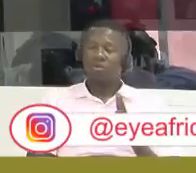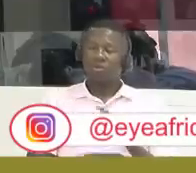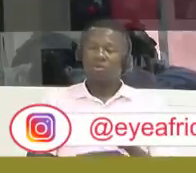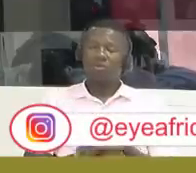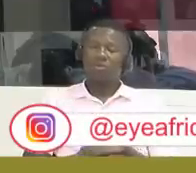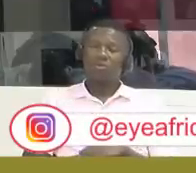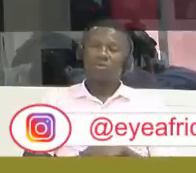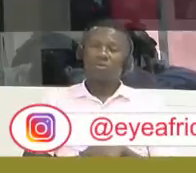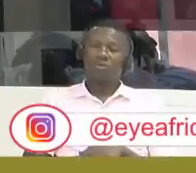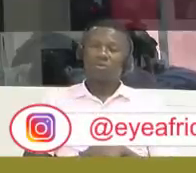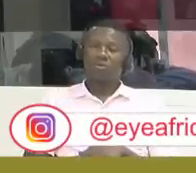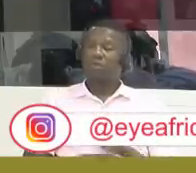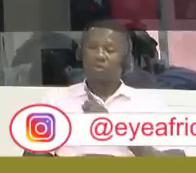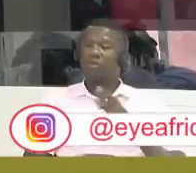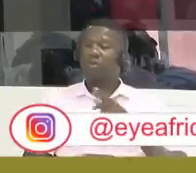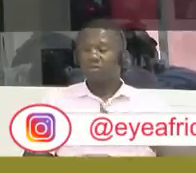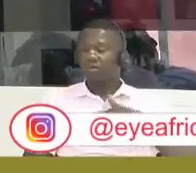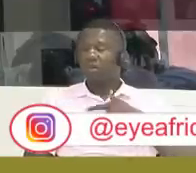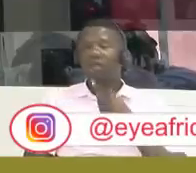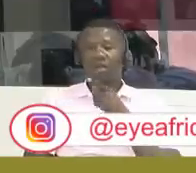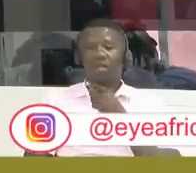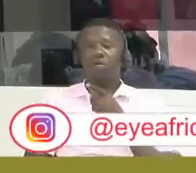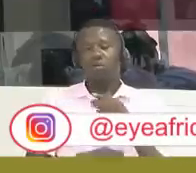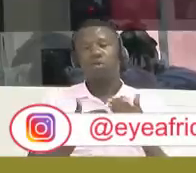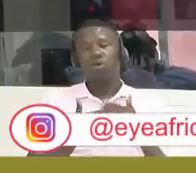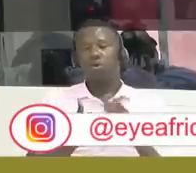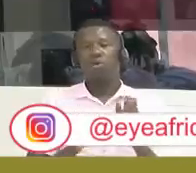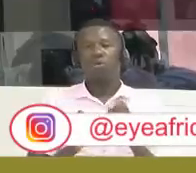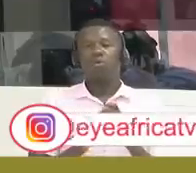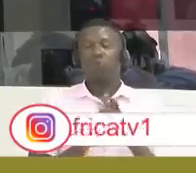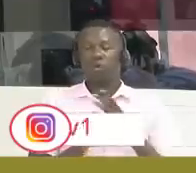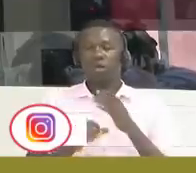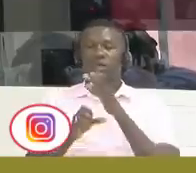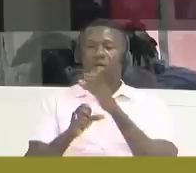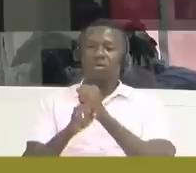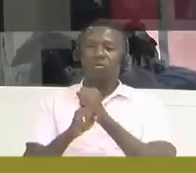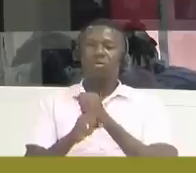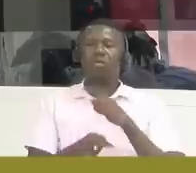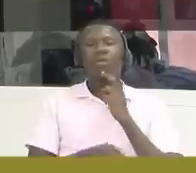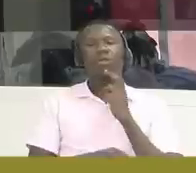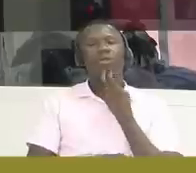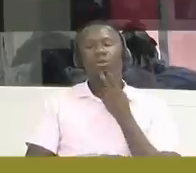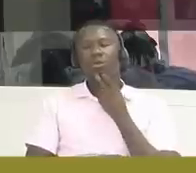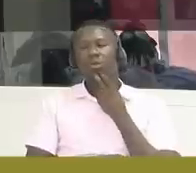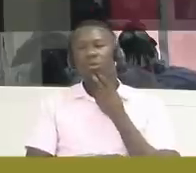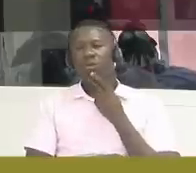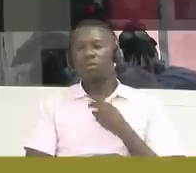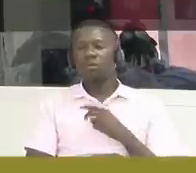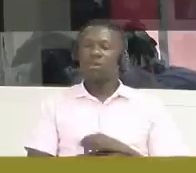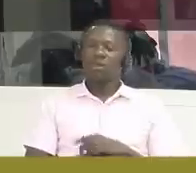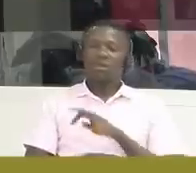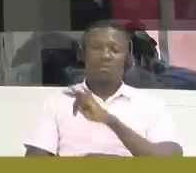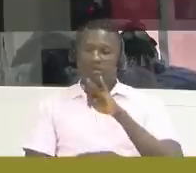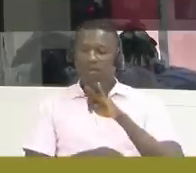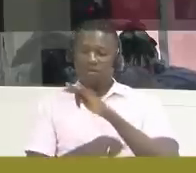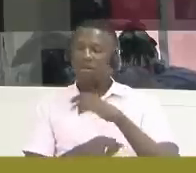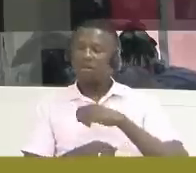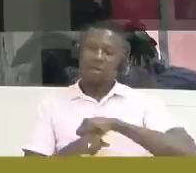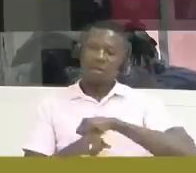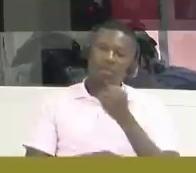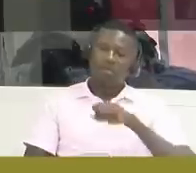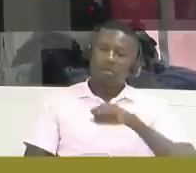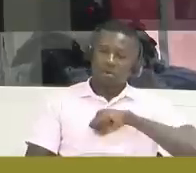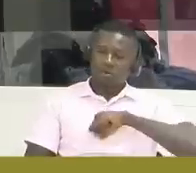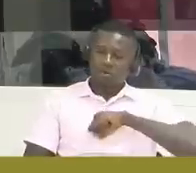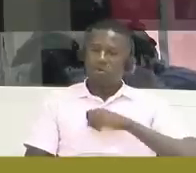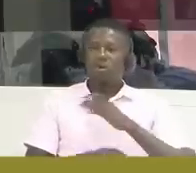felt that much. With the help of his uncle, paternal family, and my help, she